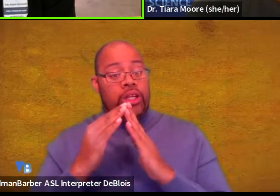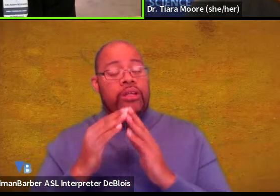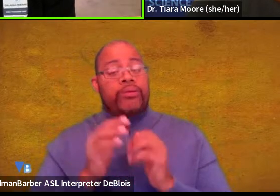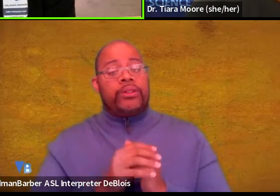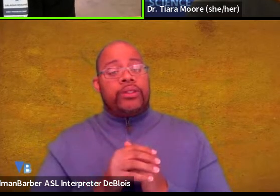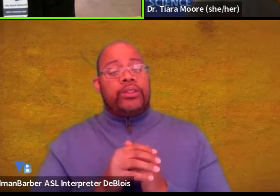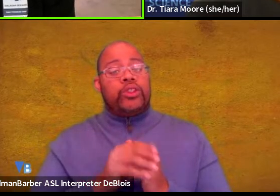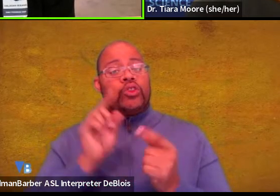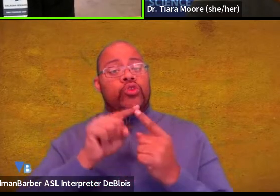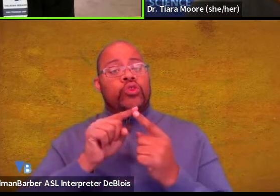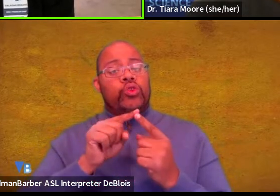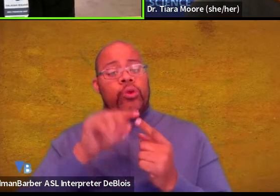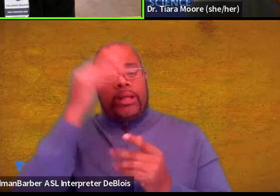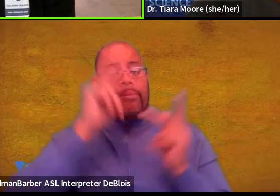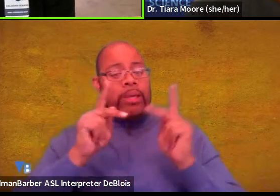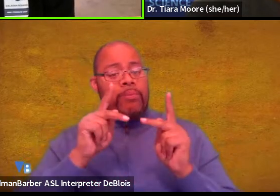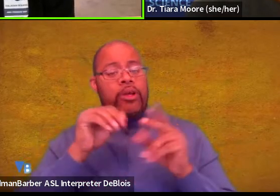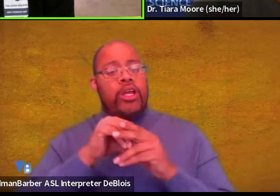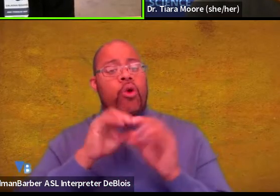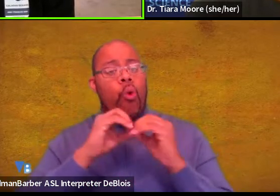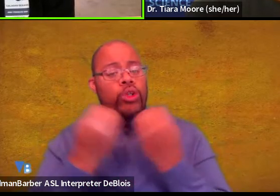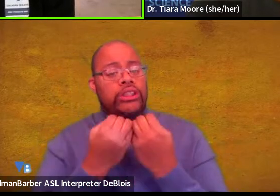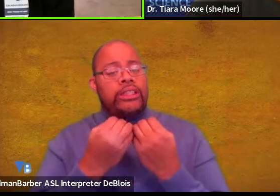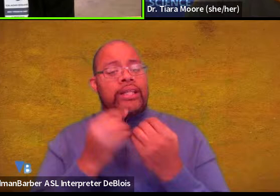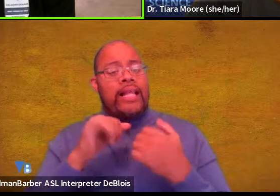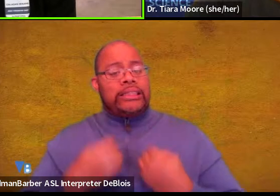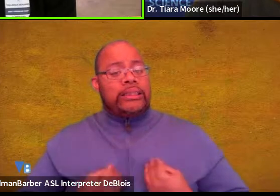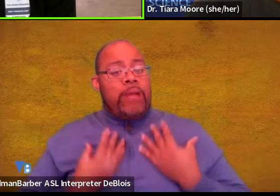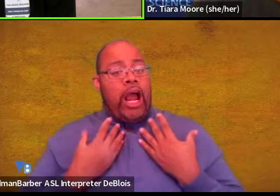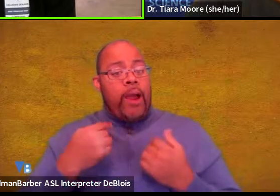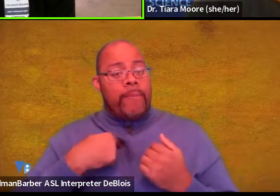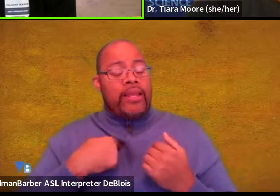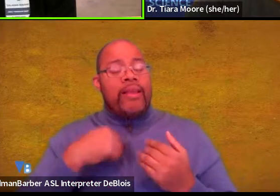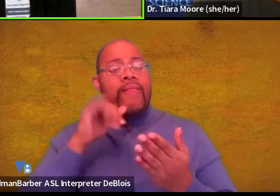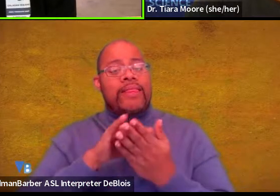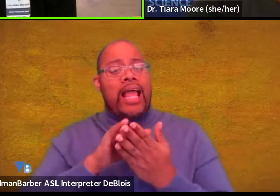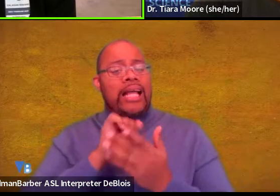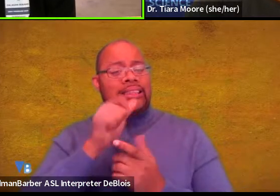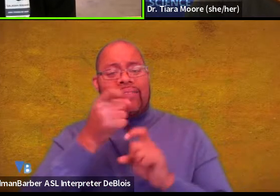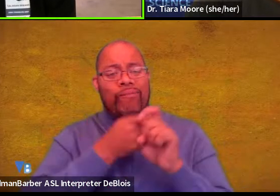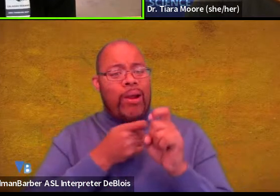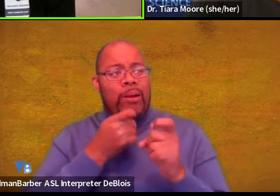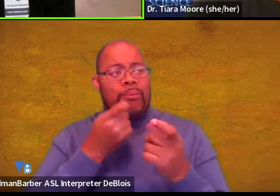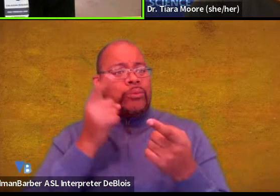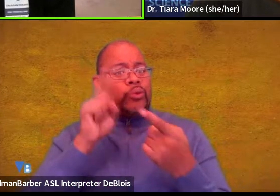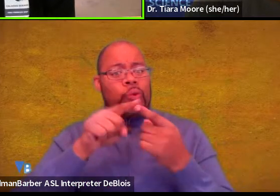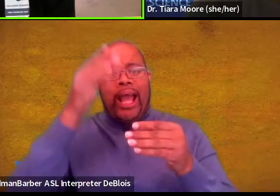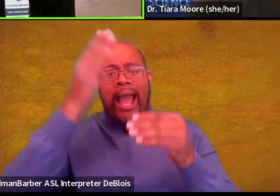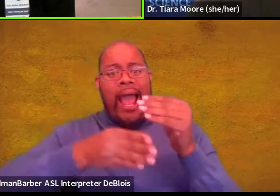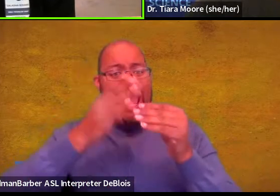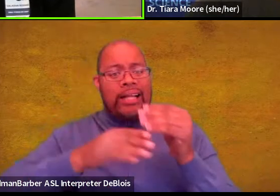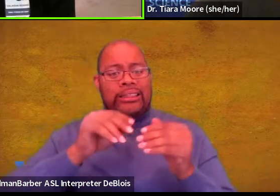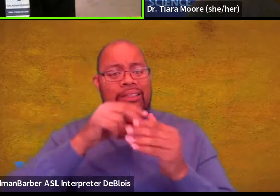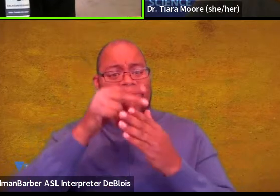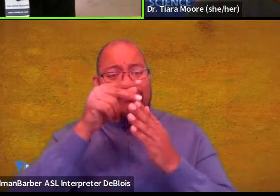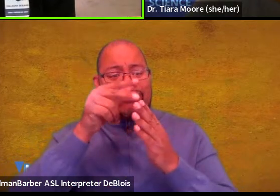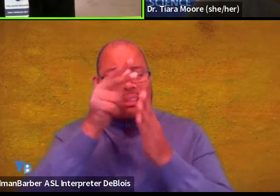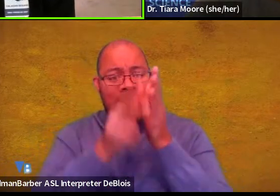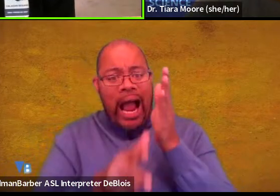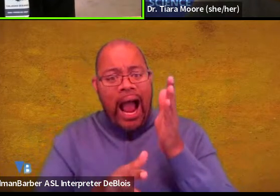to Black people and organizations who have inspired me, that did not come until the end of the dive. So we had